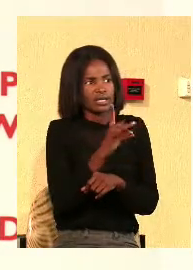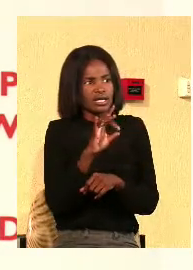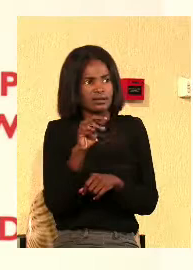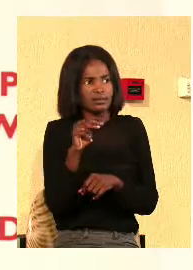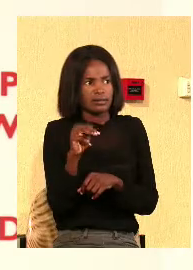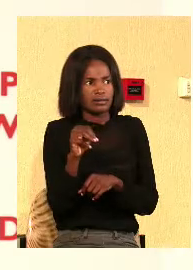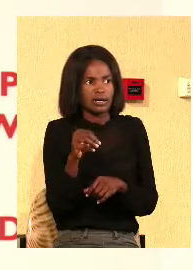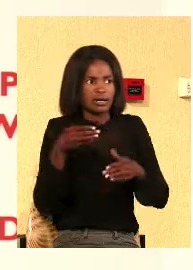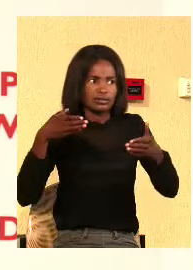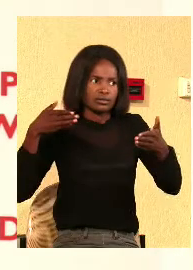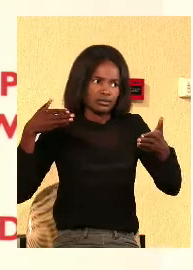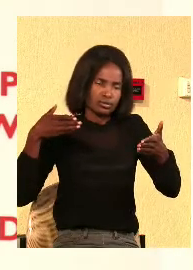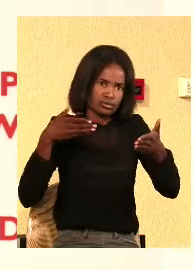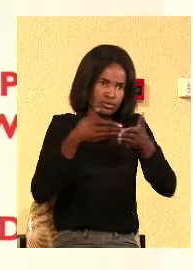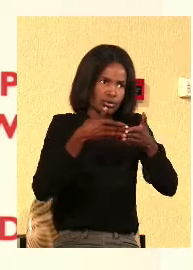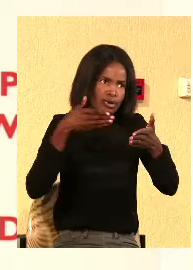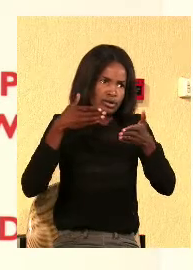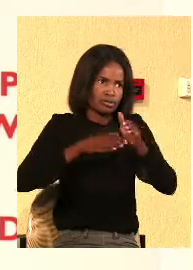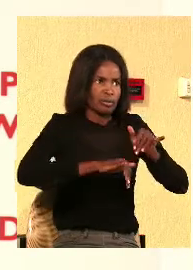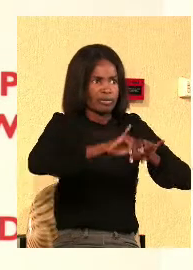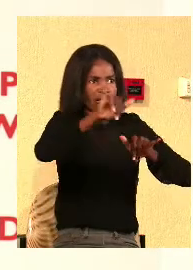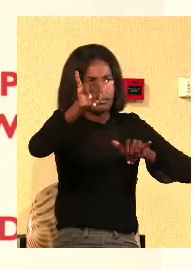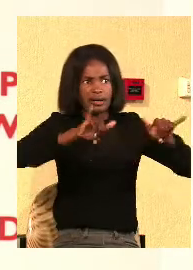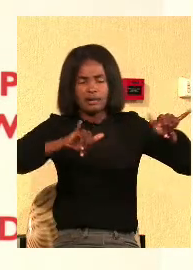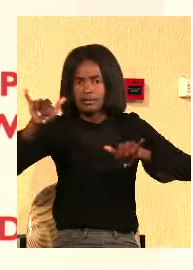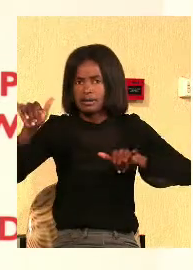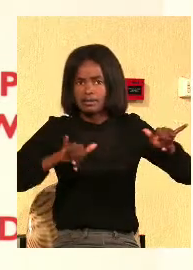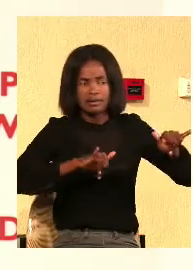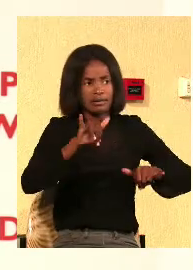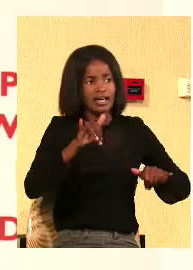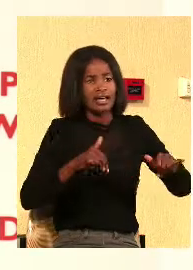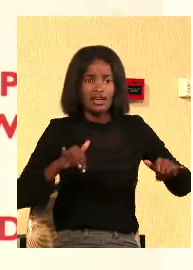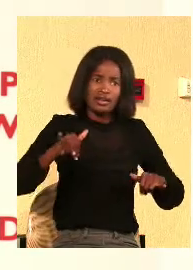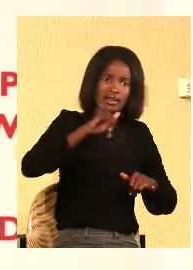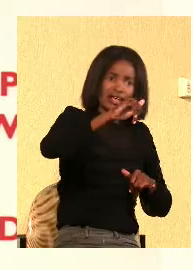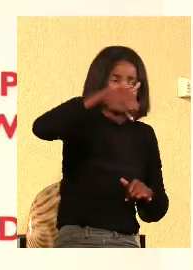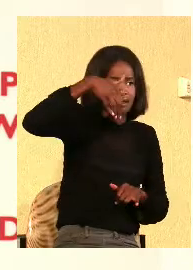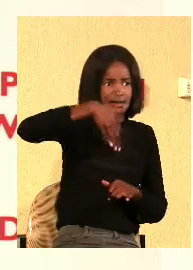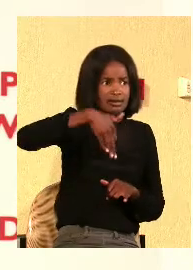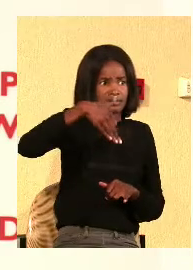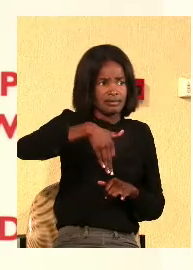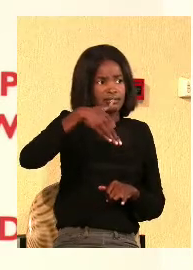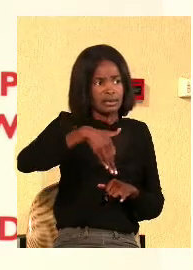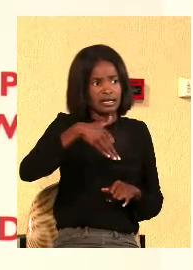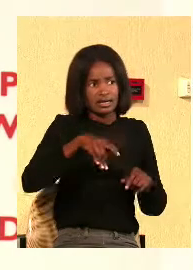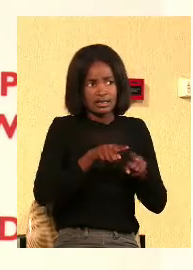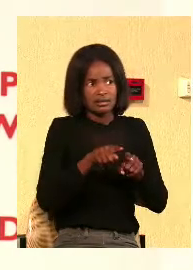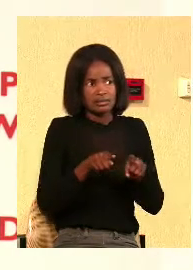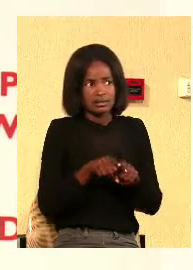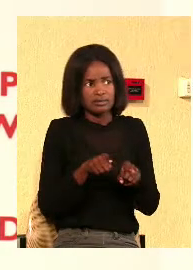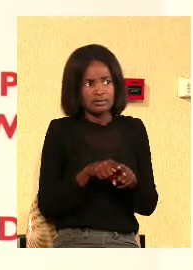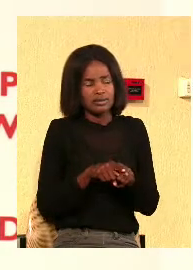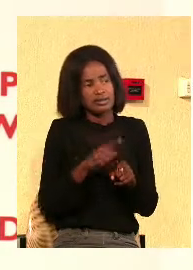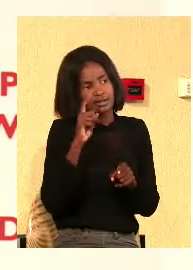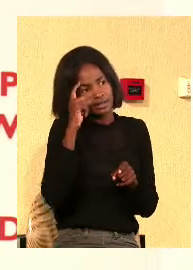we'll suspend all the flights. So clearly, even Air Namibia was under the impression that they can